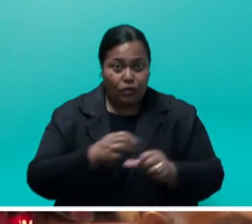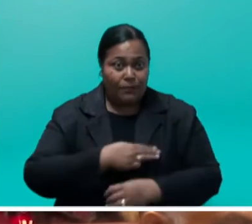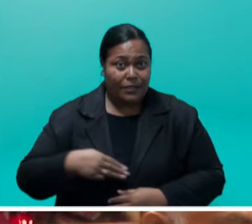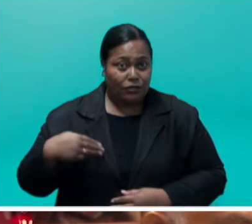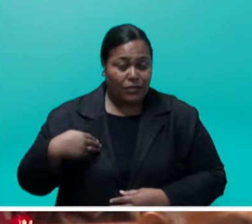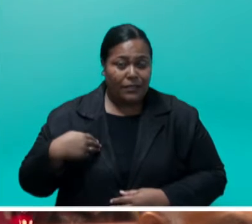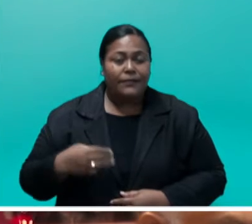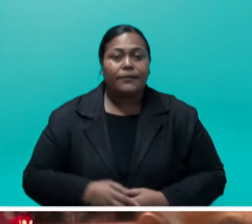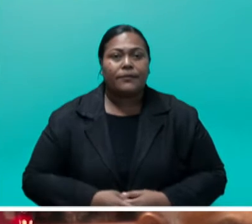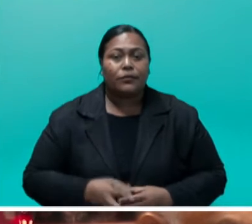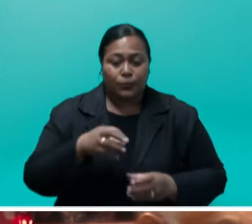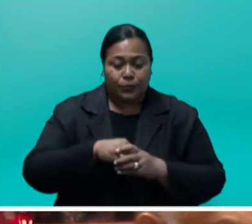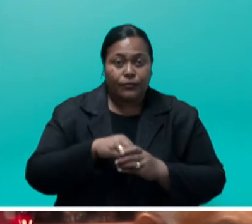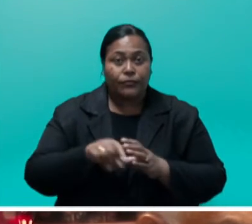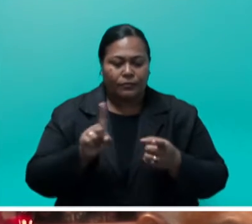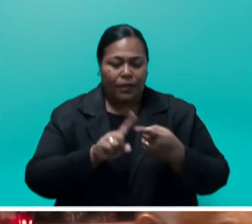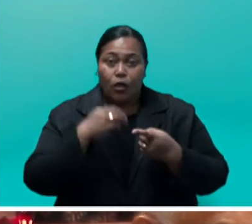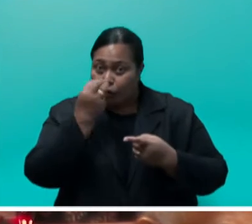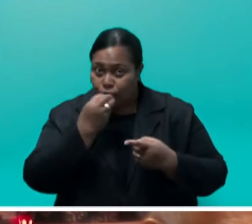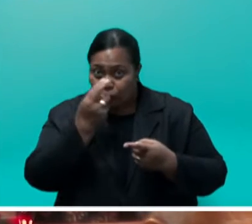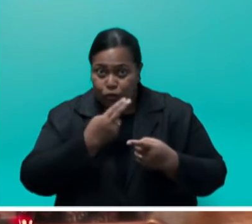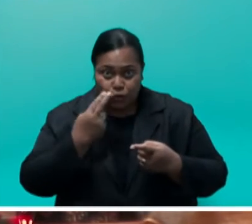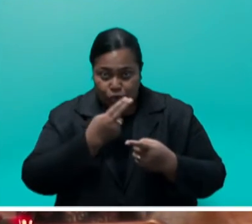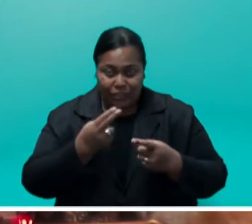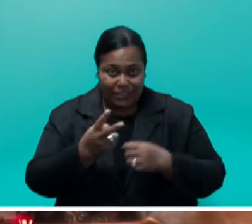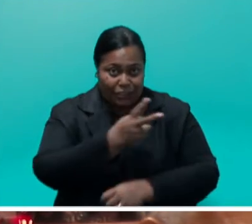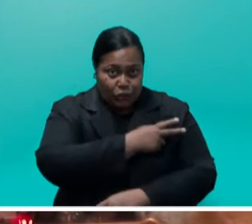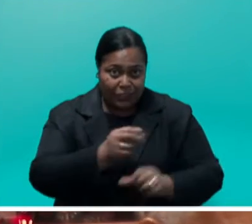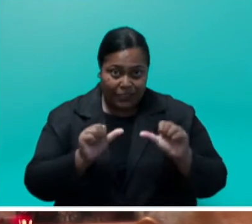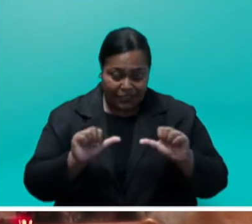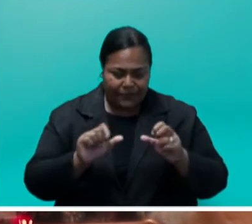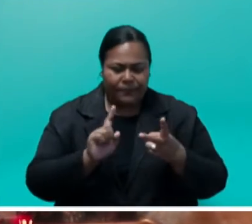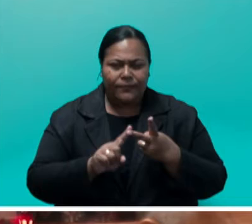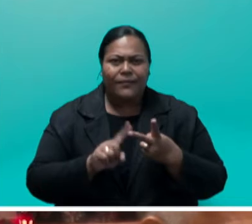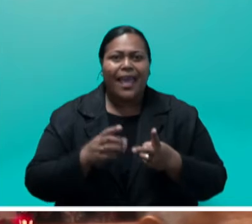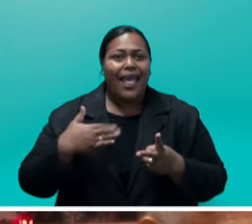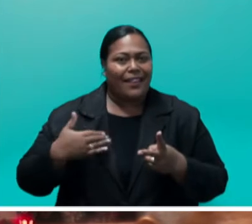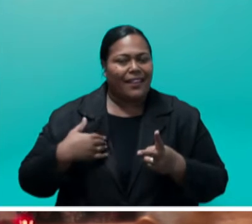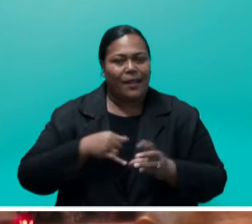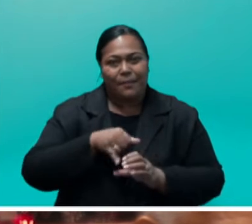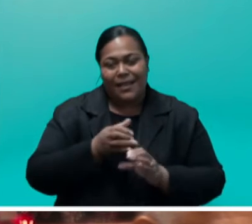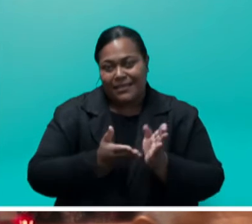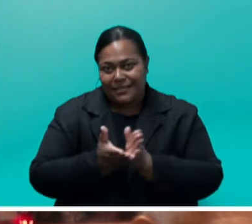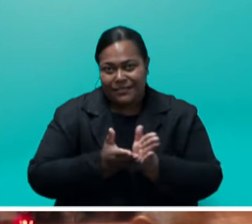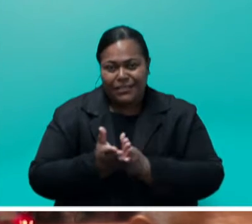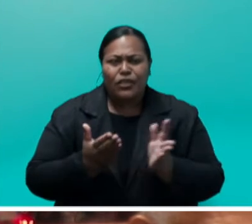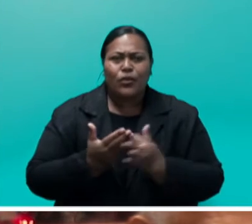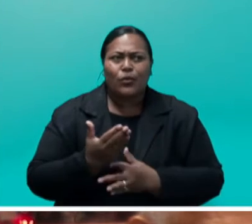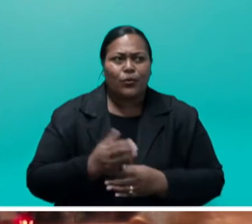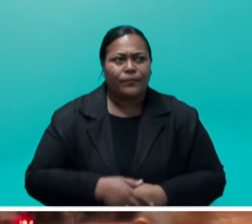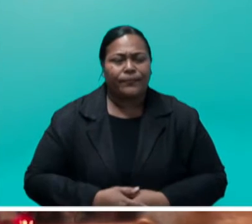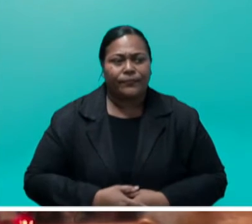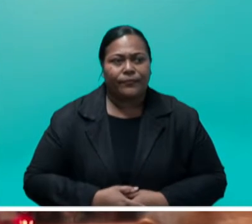SDP include food and nutrition security, health and medical services through the One Health